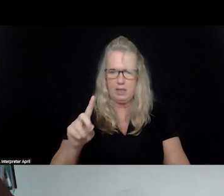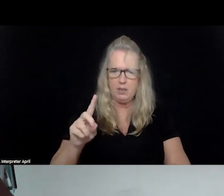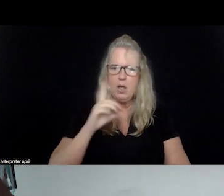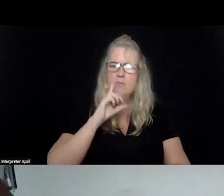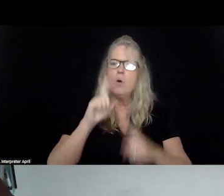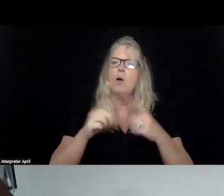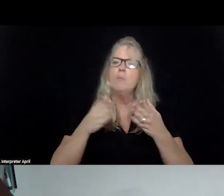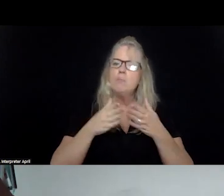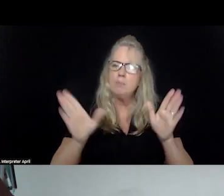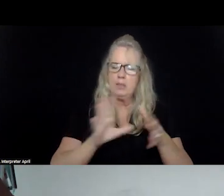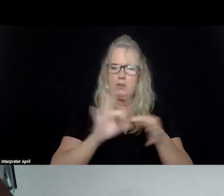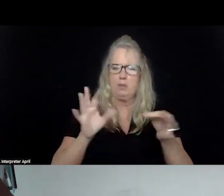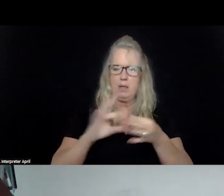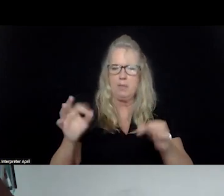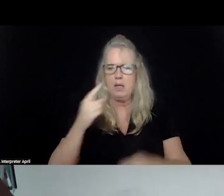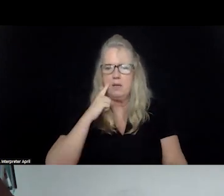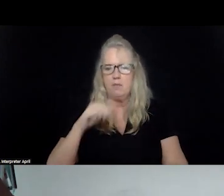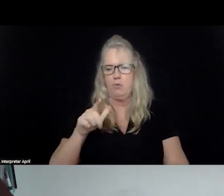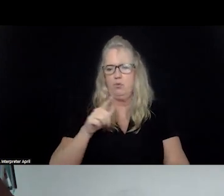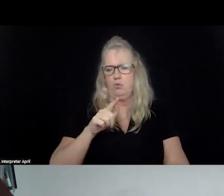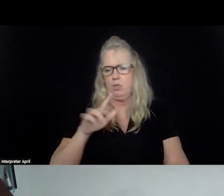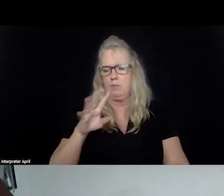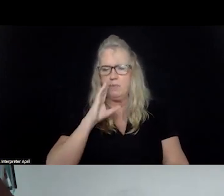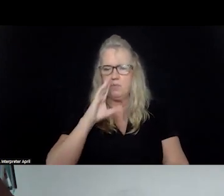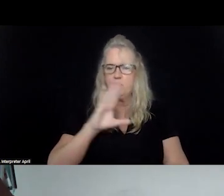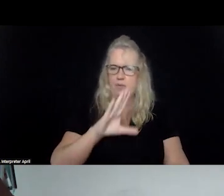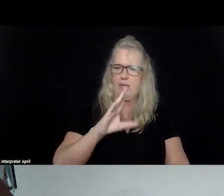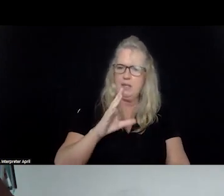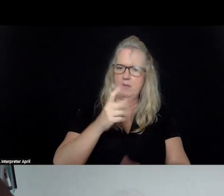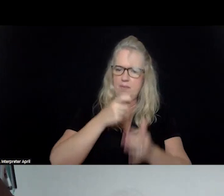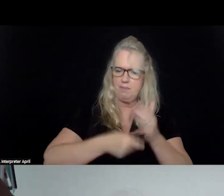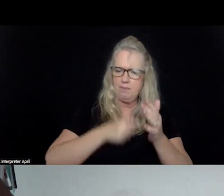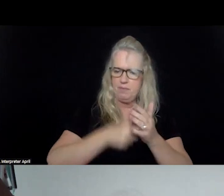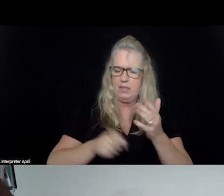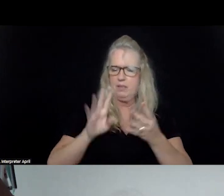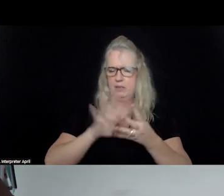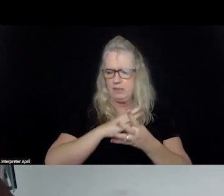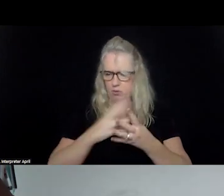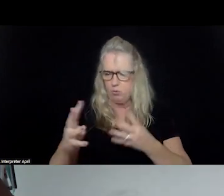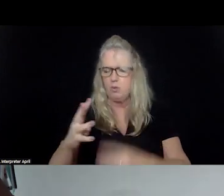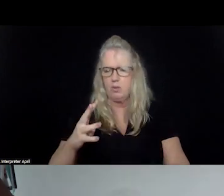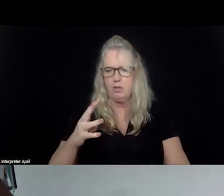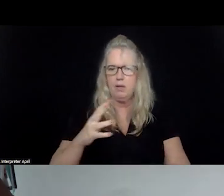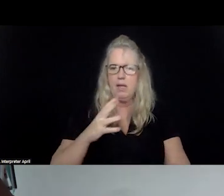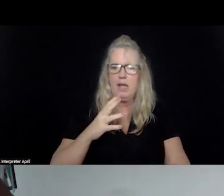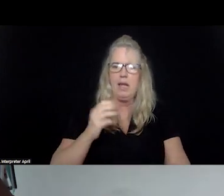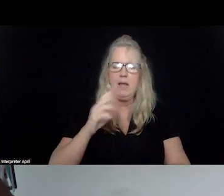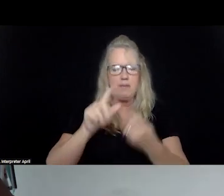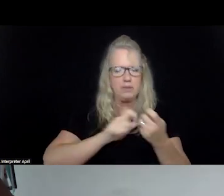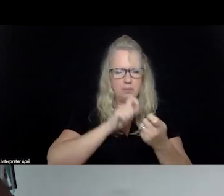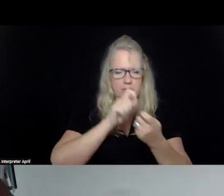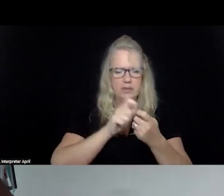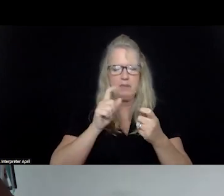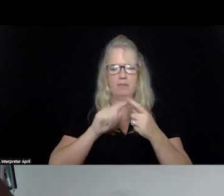their calendar year 24 Medicare physician fee schedule. And they have some specific language